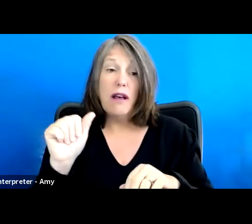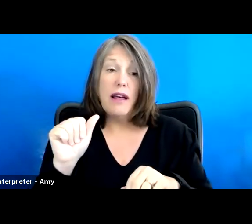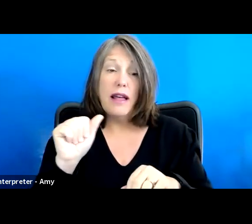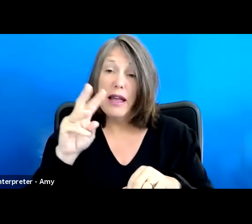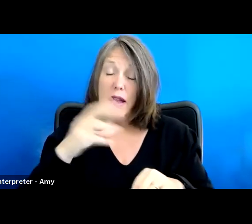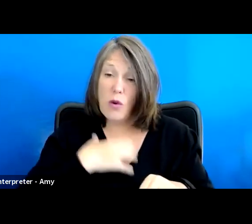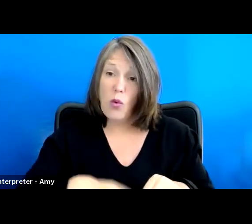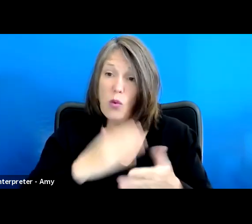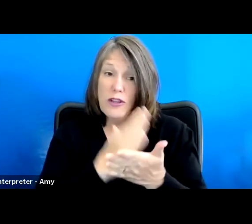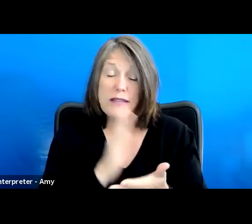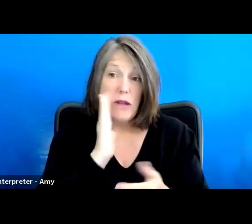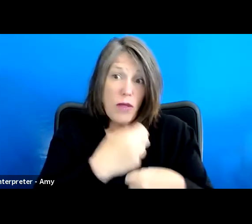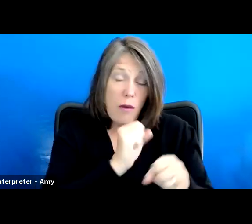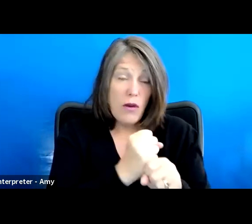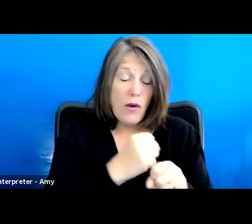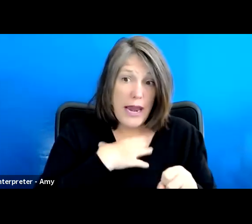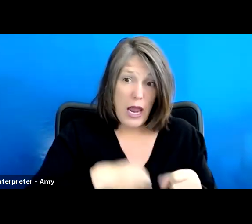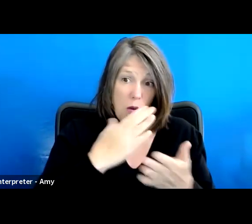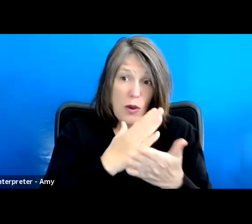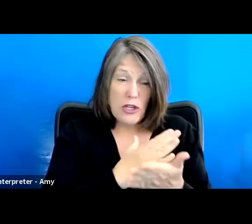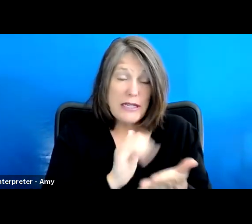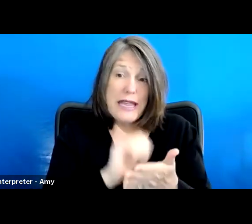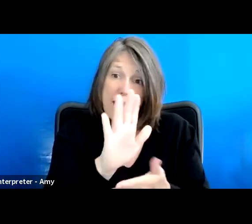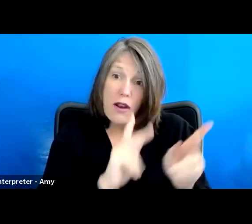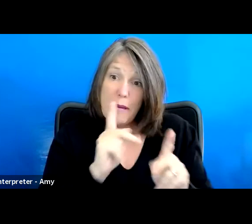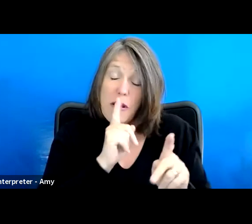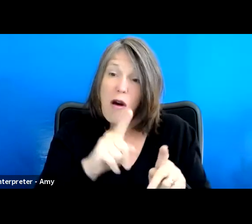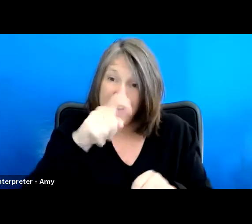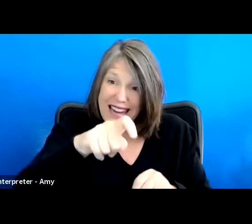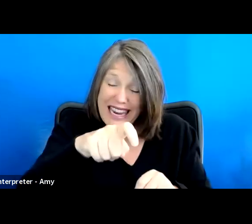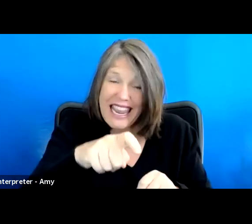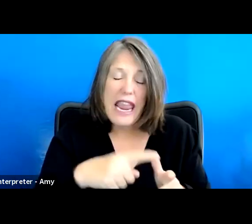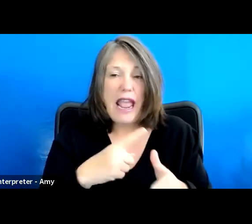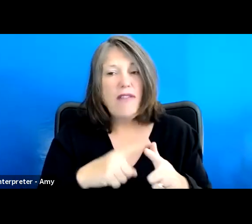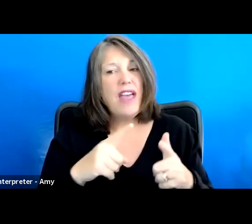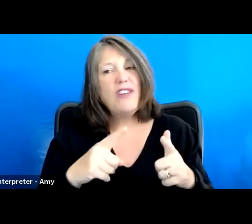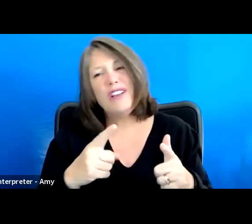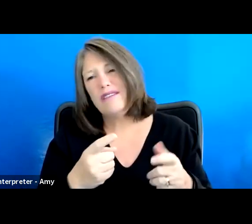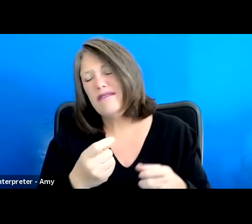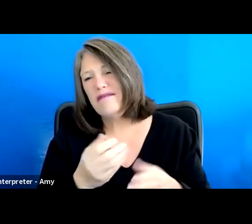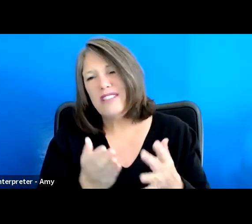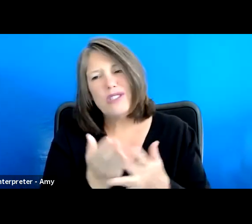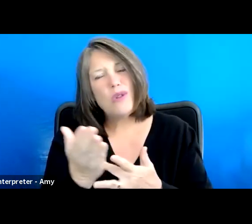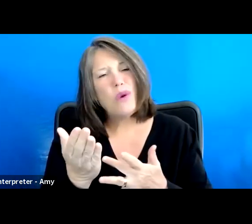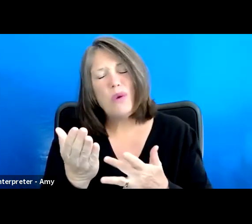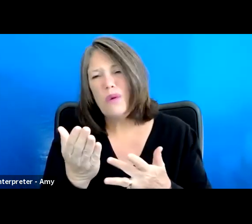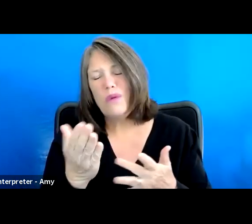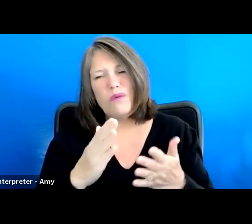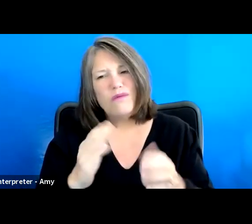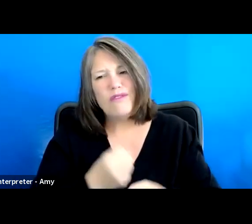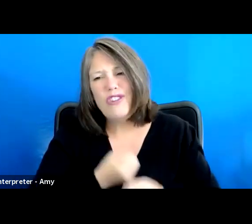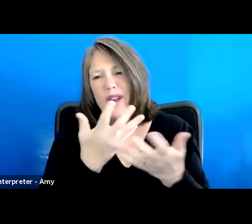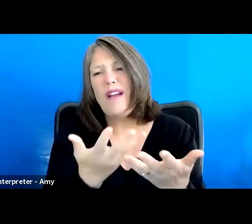wish list on Amazon of items that their consumers are in need of. And then just through the generosity of the community and their partners,